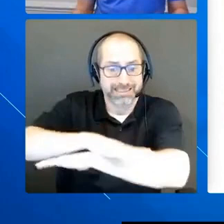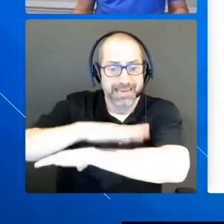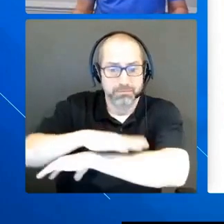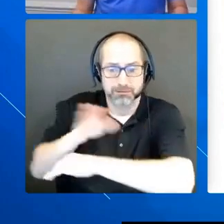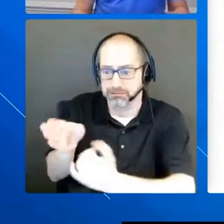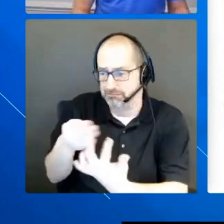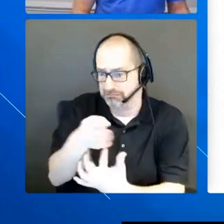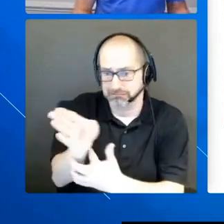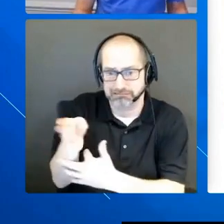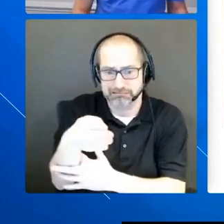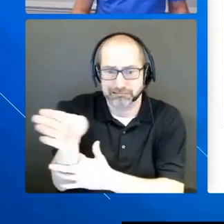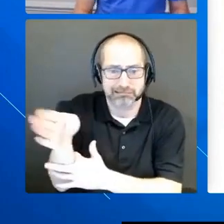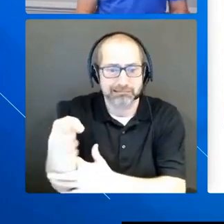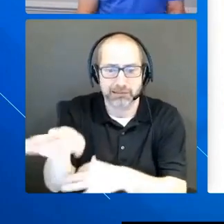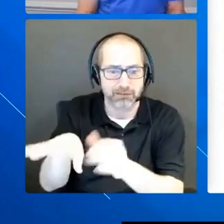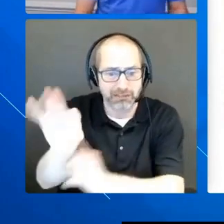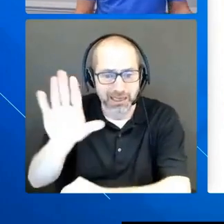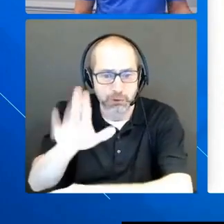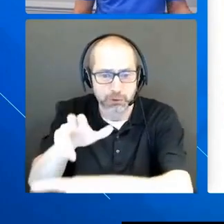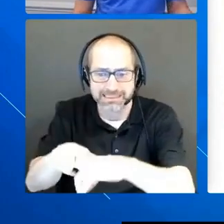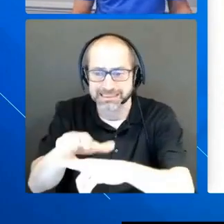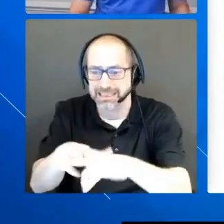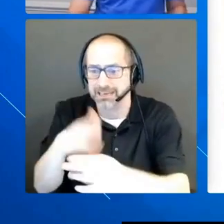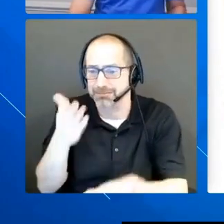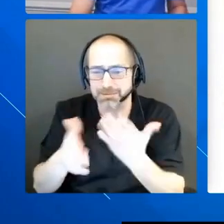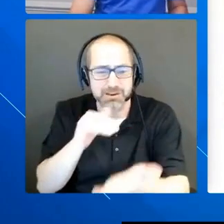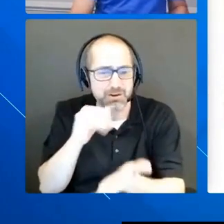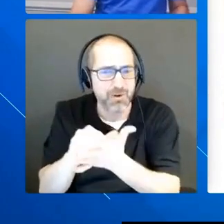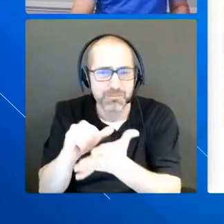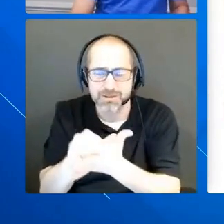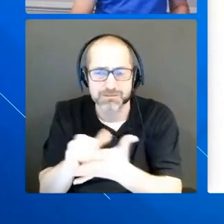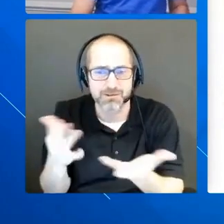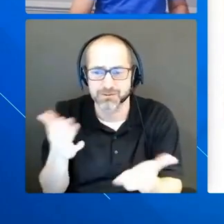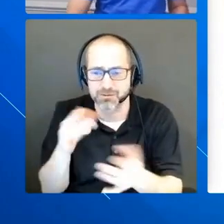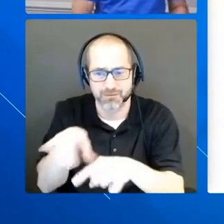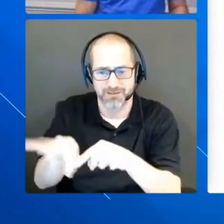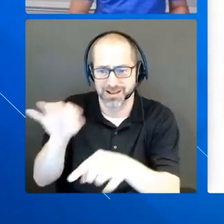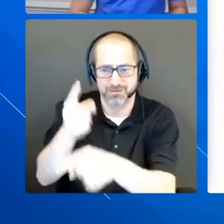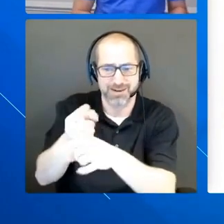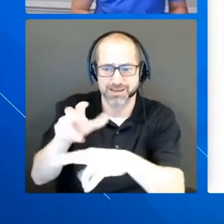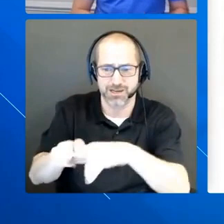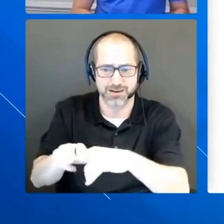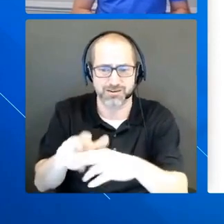They're not only difficult, they could be completely impossible, and they could be unsafe.